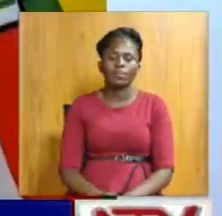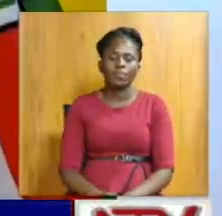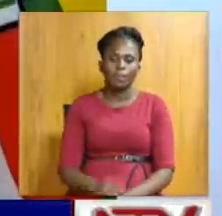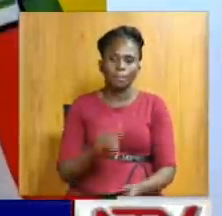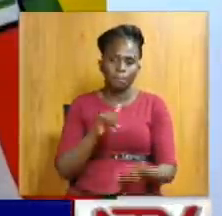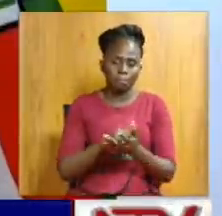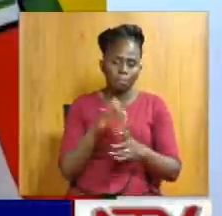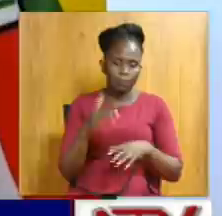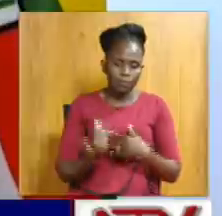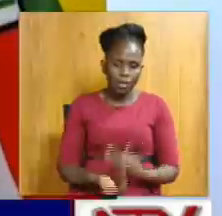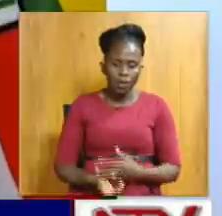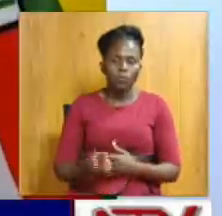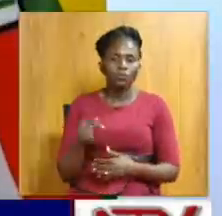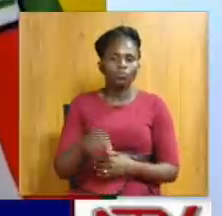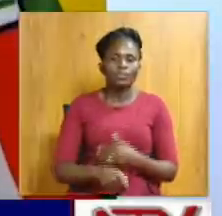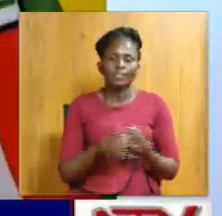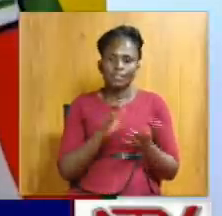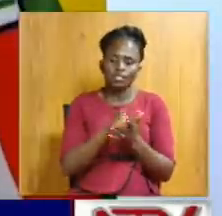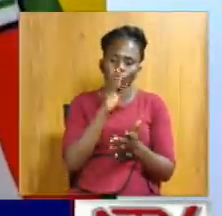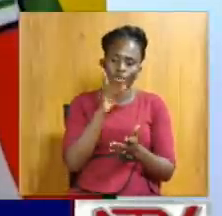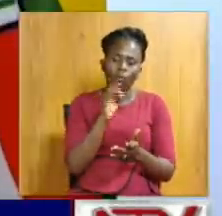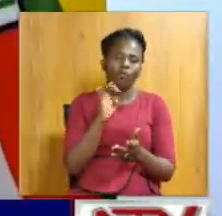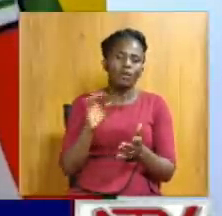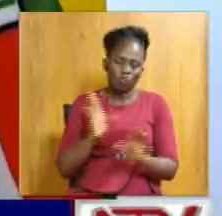be demanding.